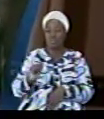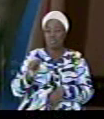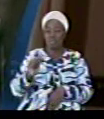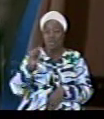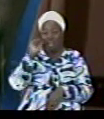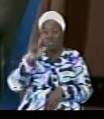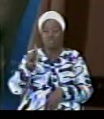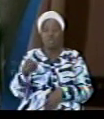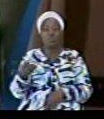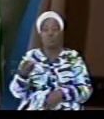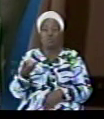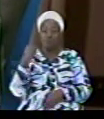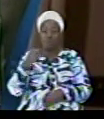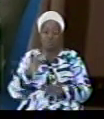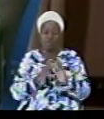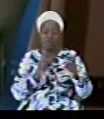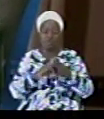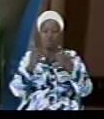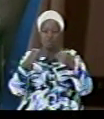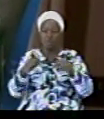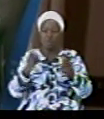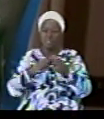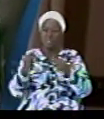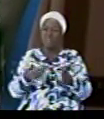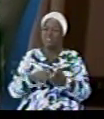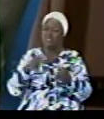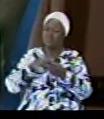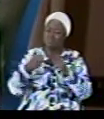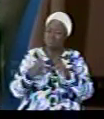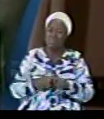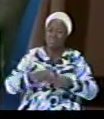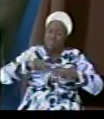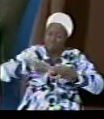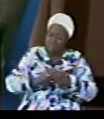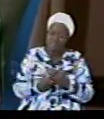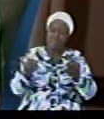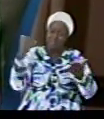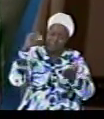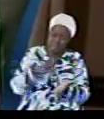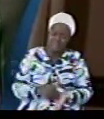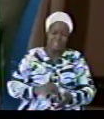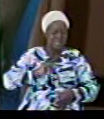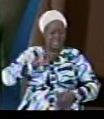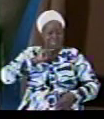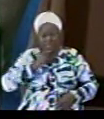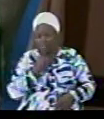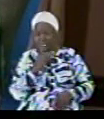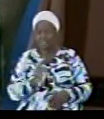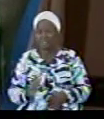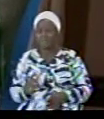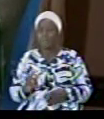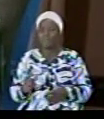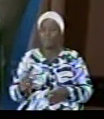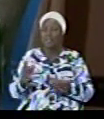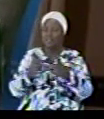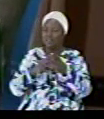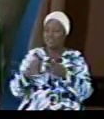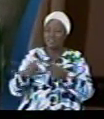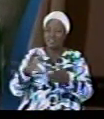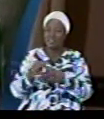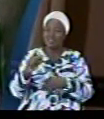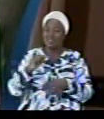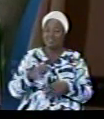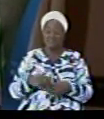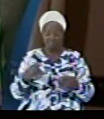to come. This stomach problem come up again. Seriously, in fact, the illness is serious